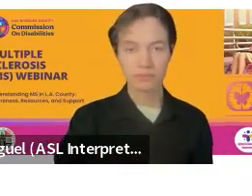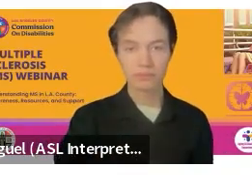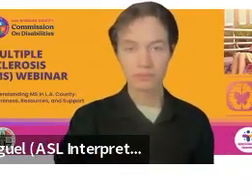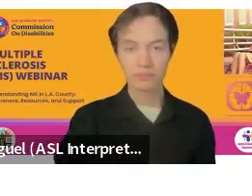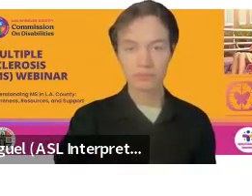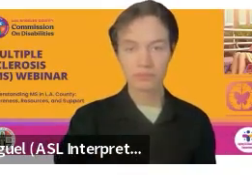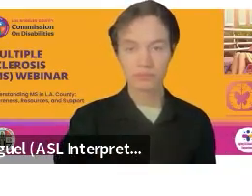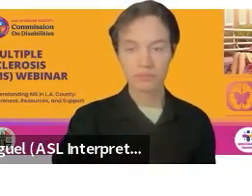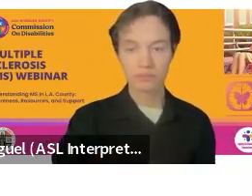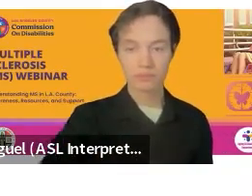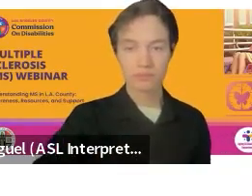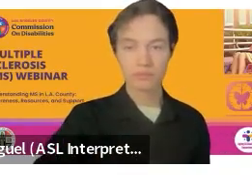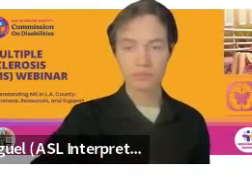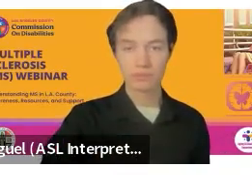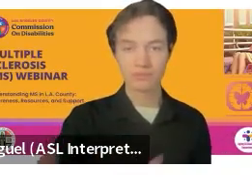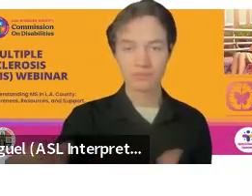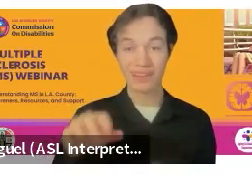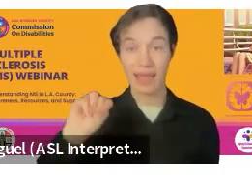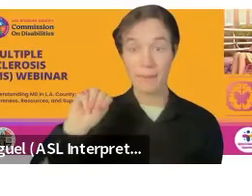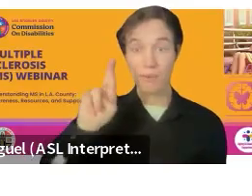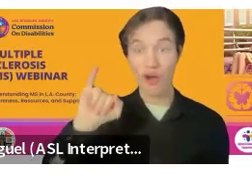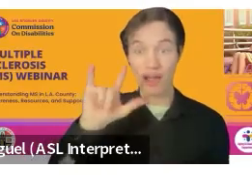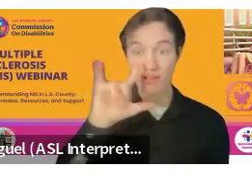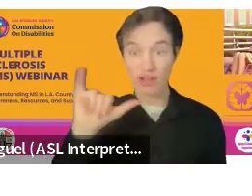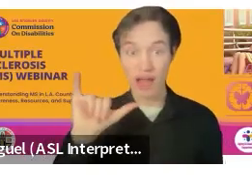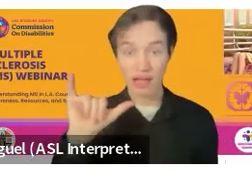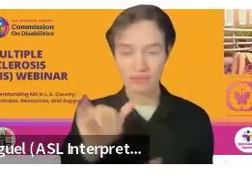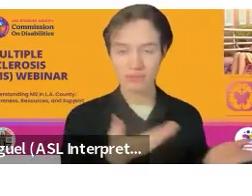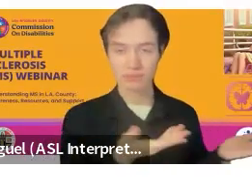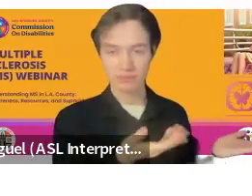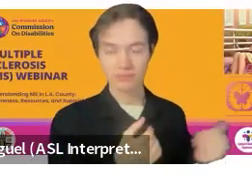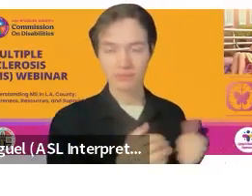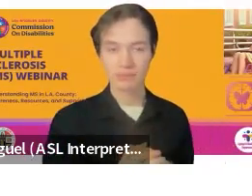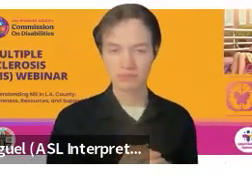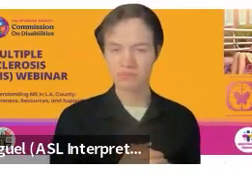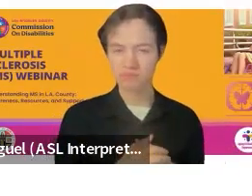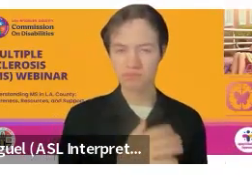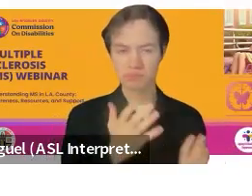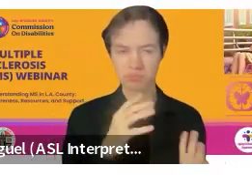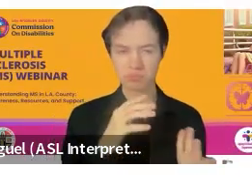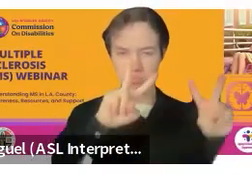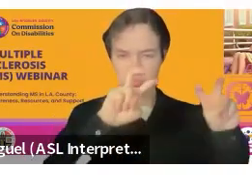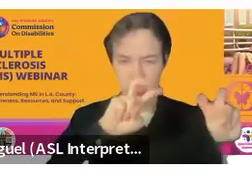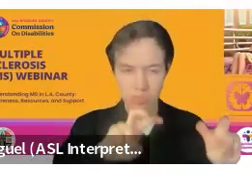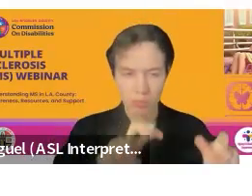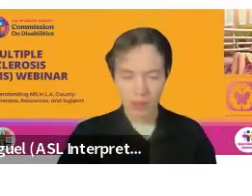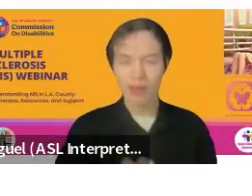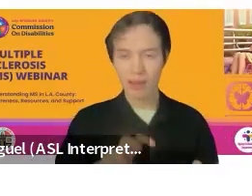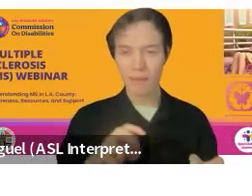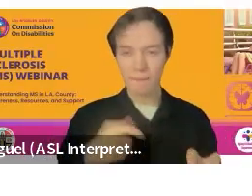All right, so this is what the patient's MRI showed, and I'll discuss these MRI findings in a little bit.